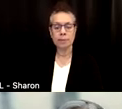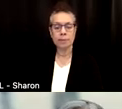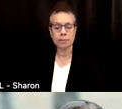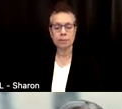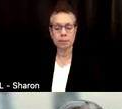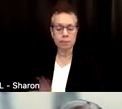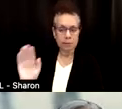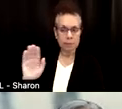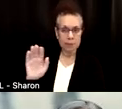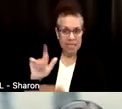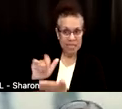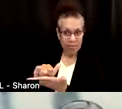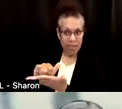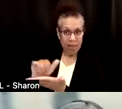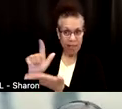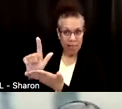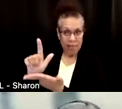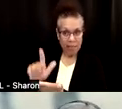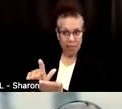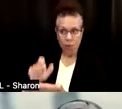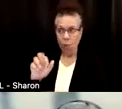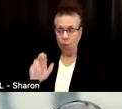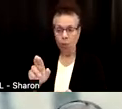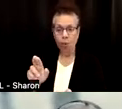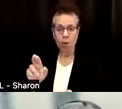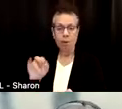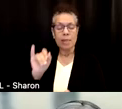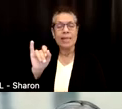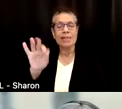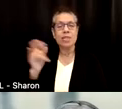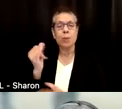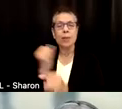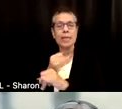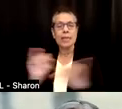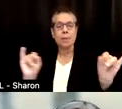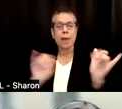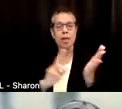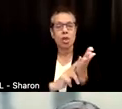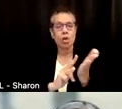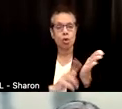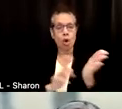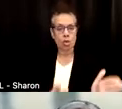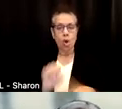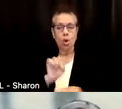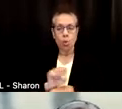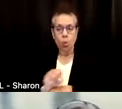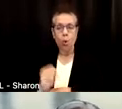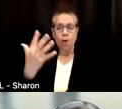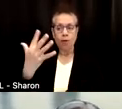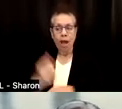Is it legal for someone who is an independent contractor to work for 5 years in the same